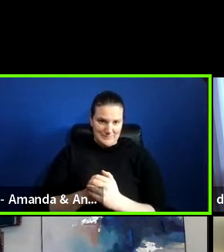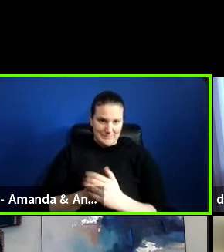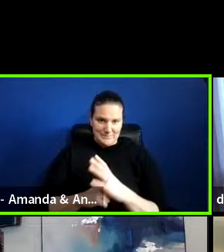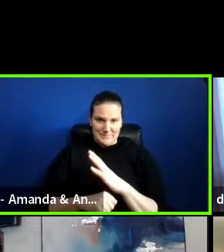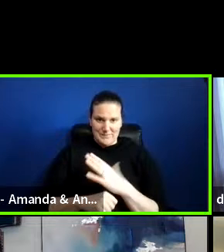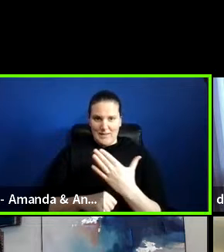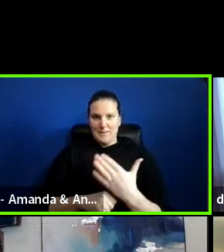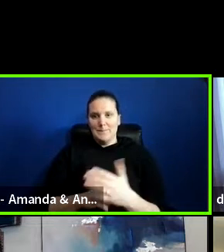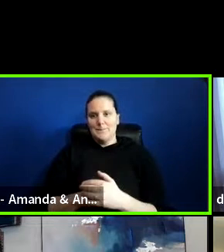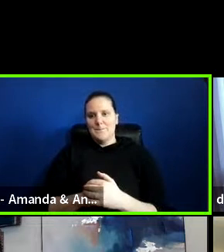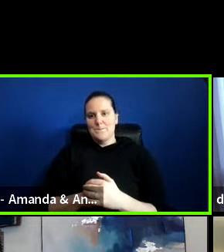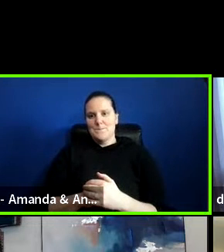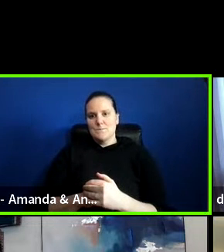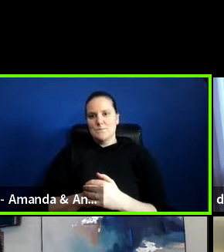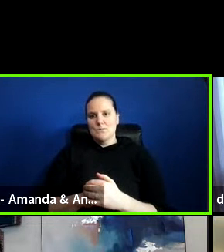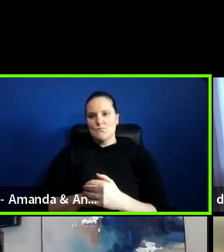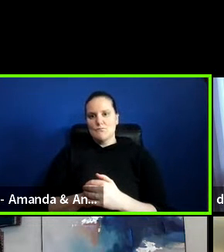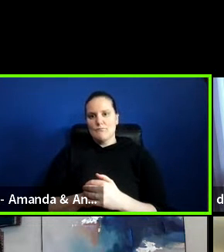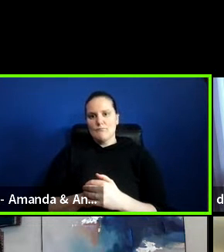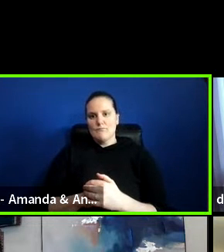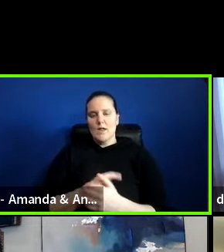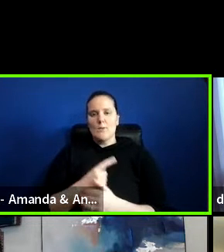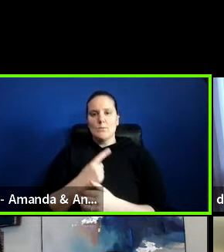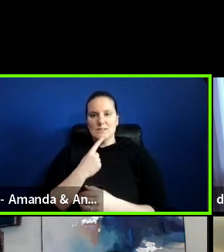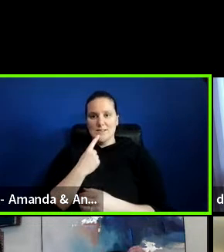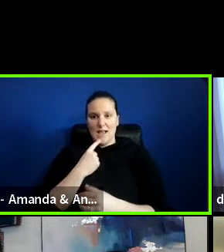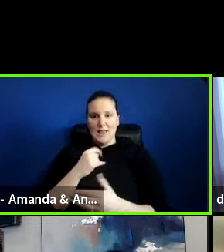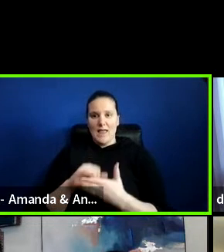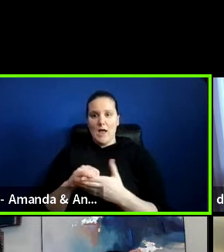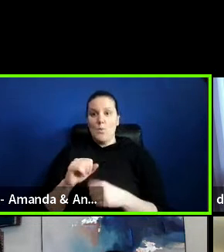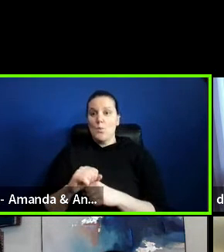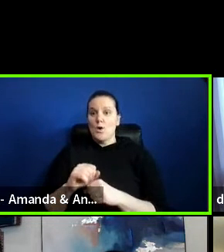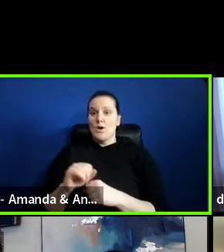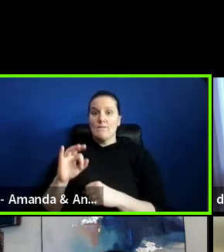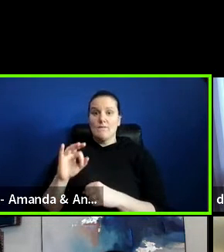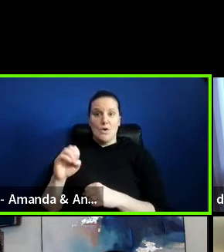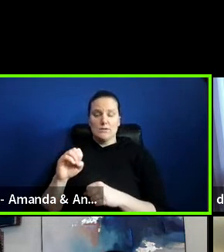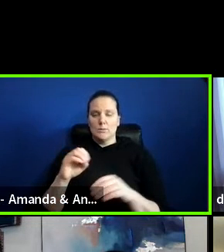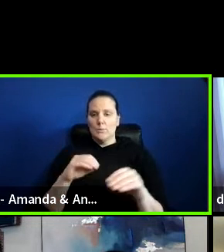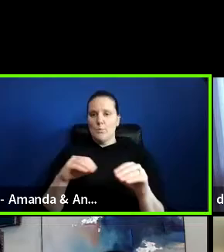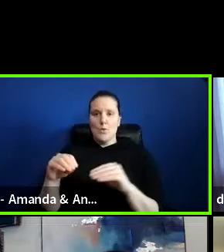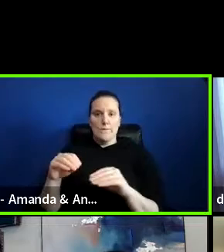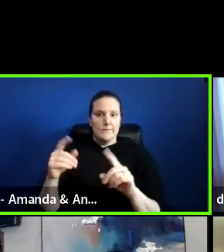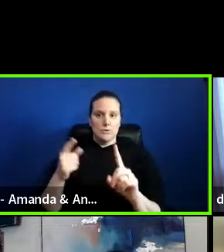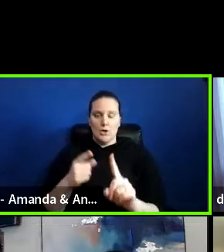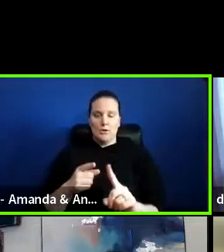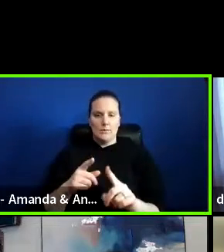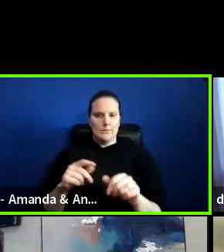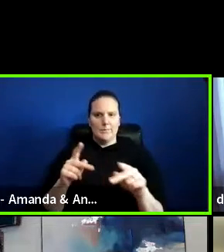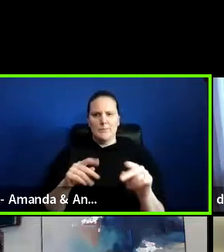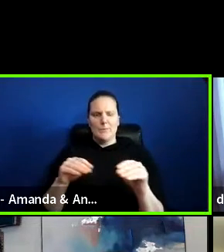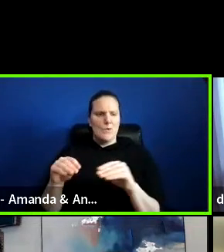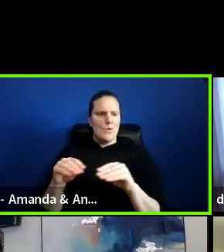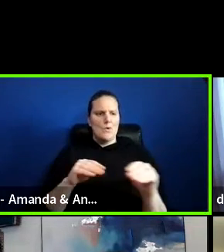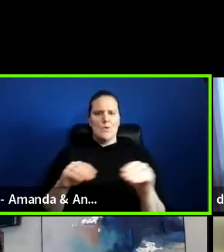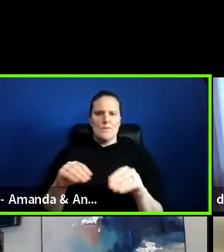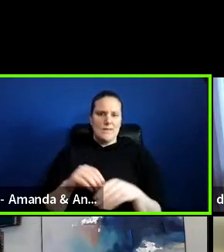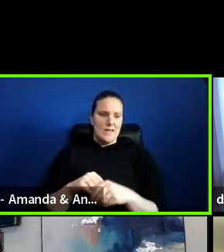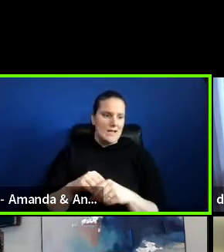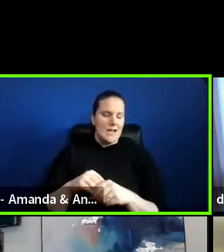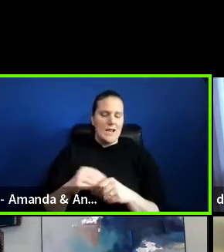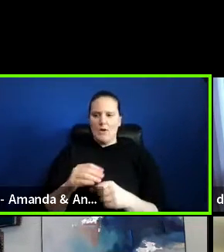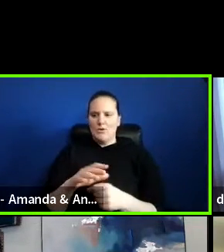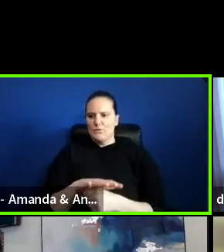Yes, thank you. And I will just say workforce is a moving target. People constantly move in and out of this